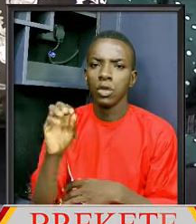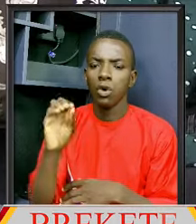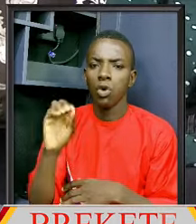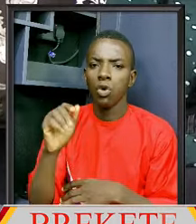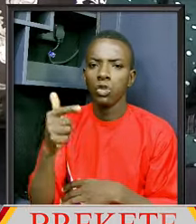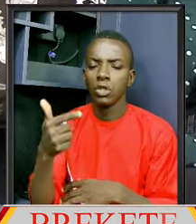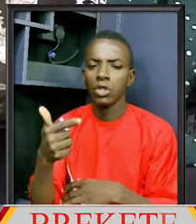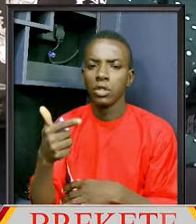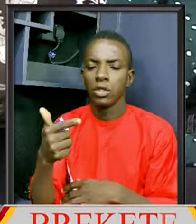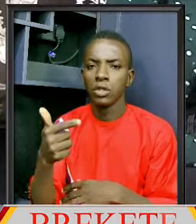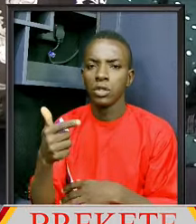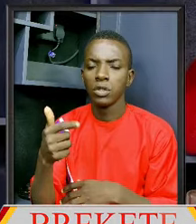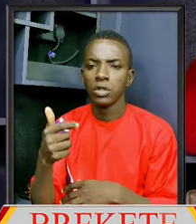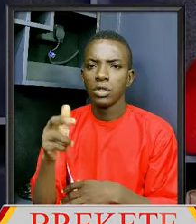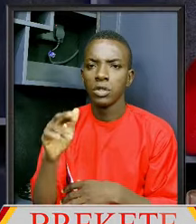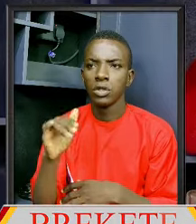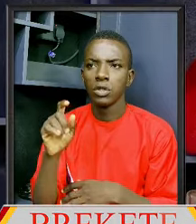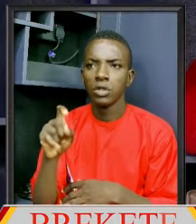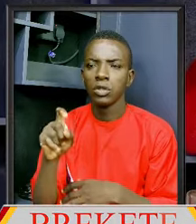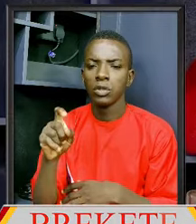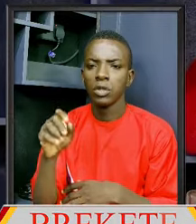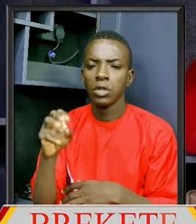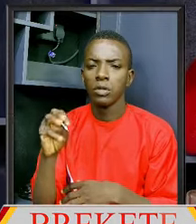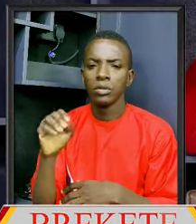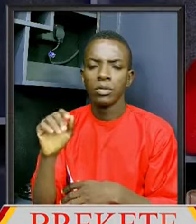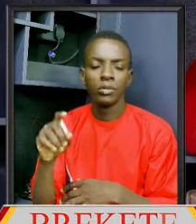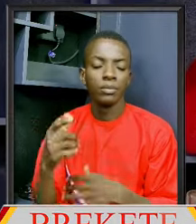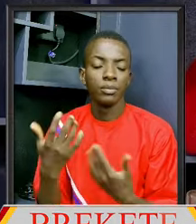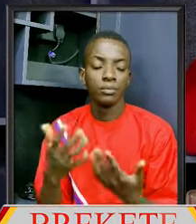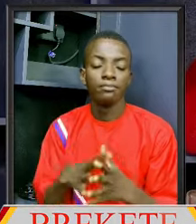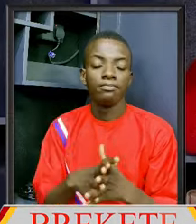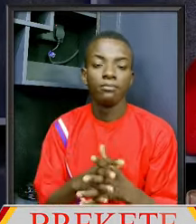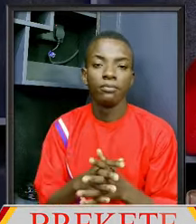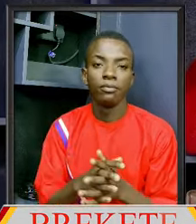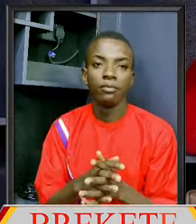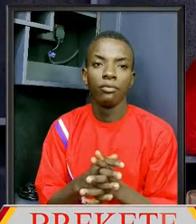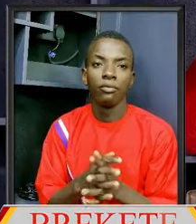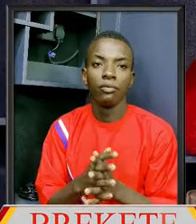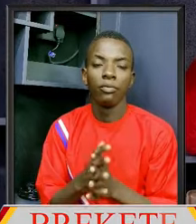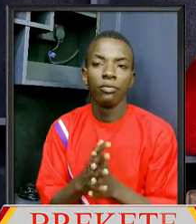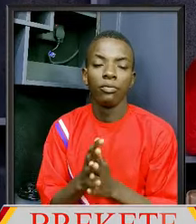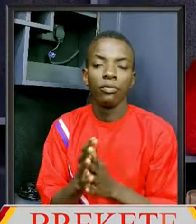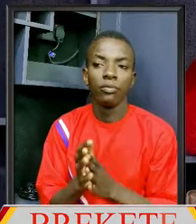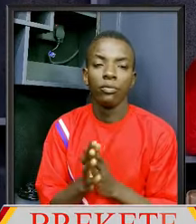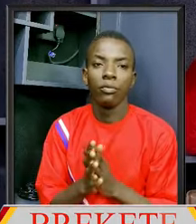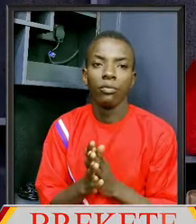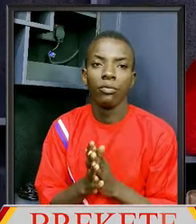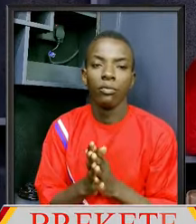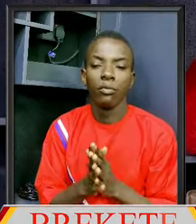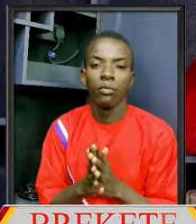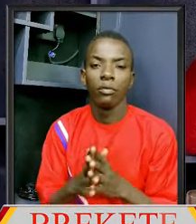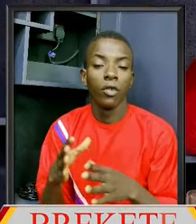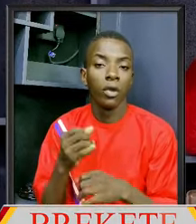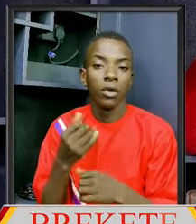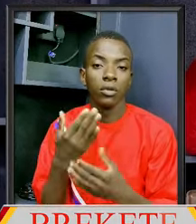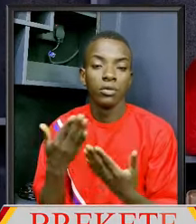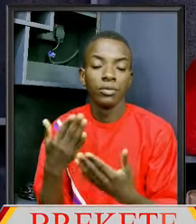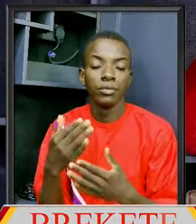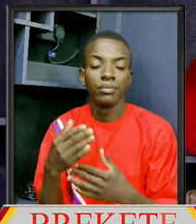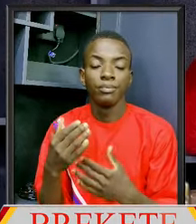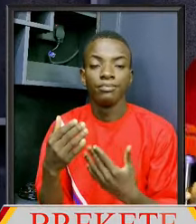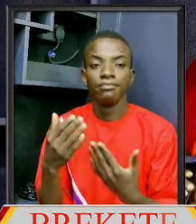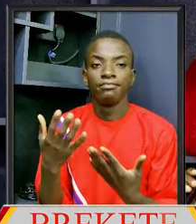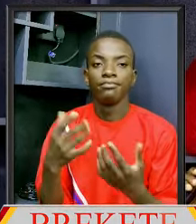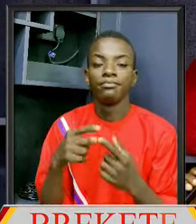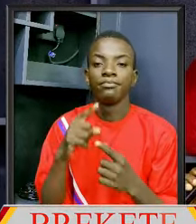www.amsin.org.ng. Okay. Yes. Most we appreciate them. Okay. Consultant Ike, I don't know whether then get waiting you want talk